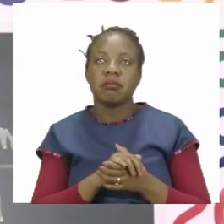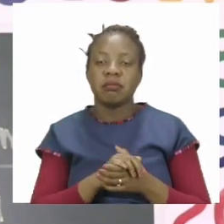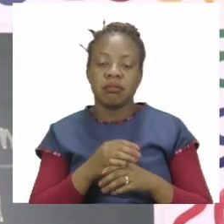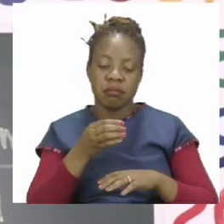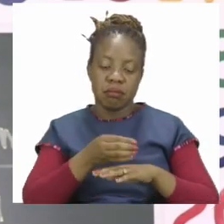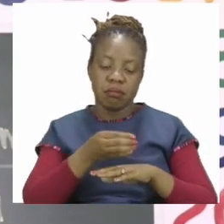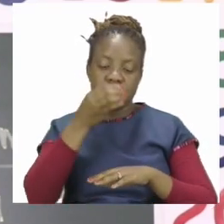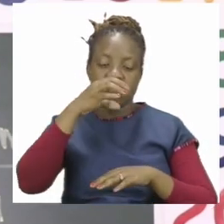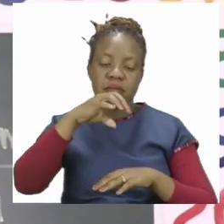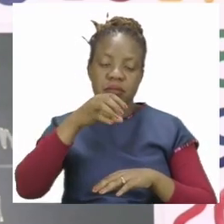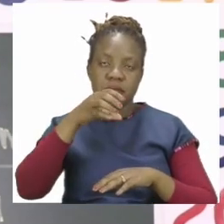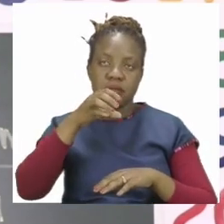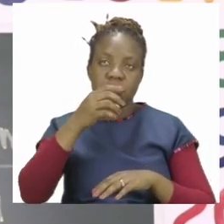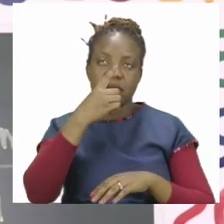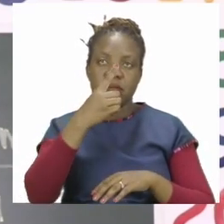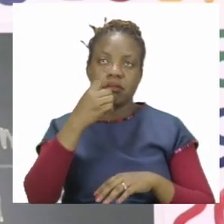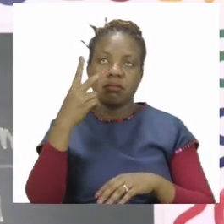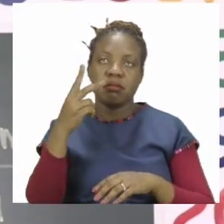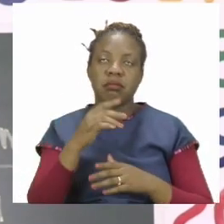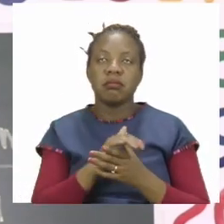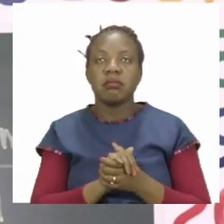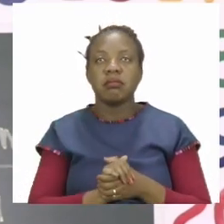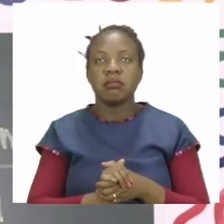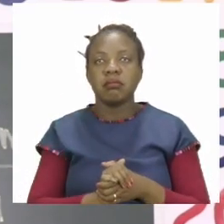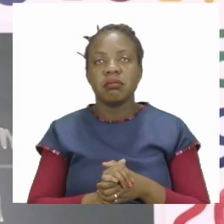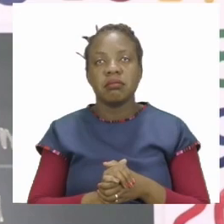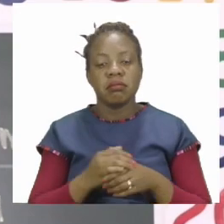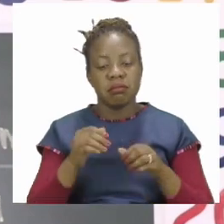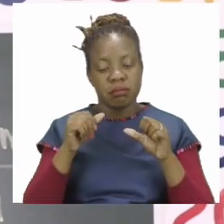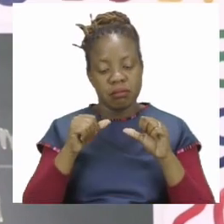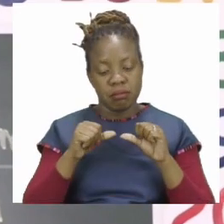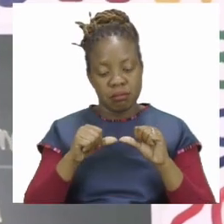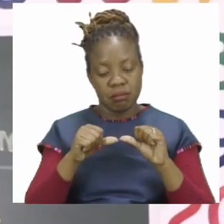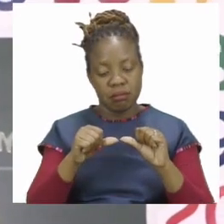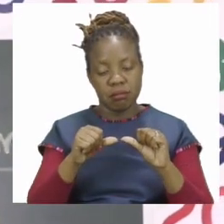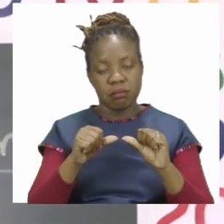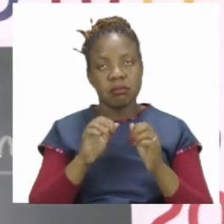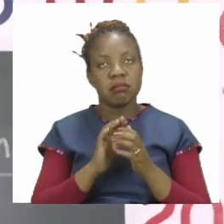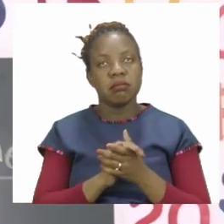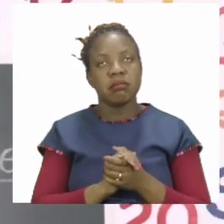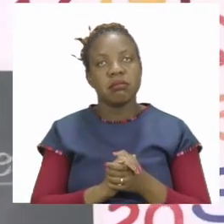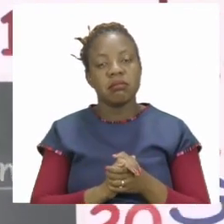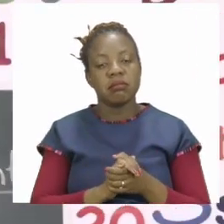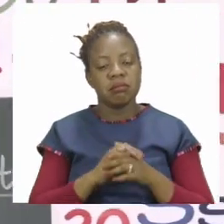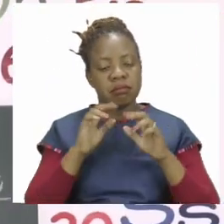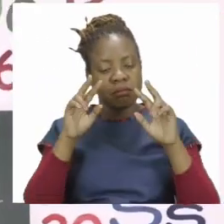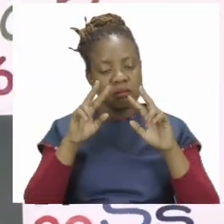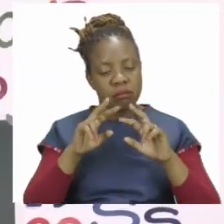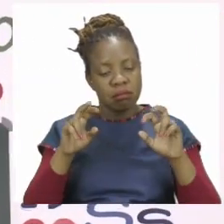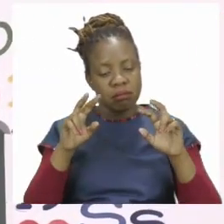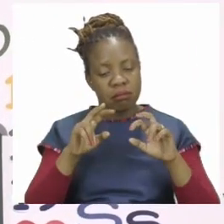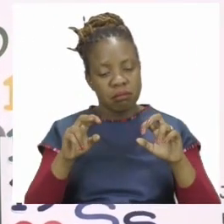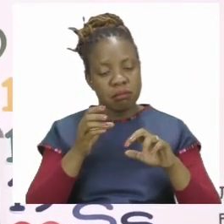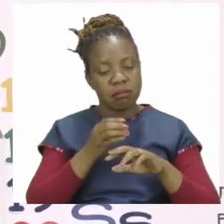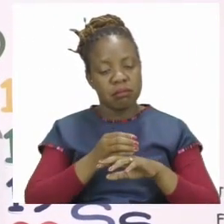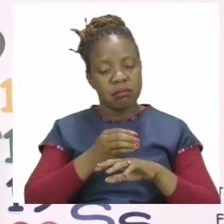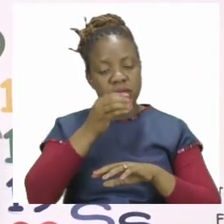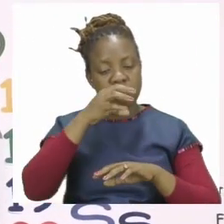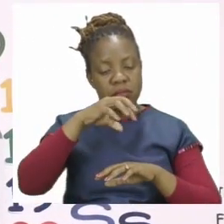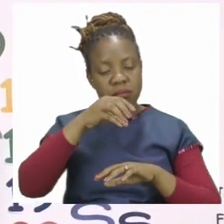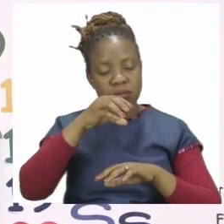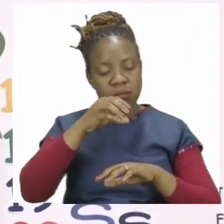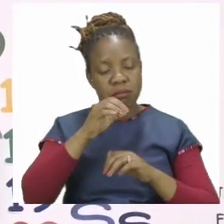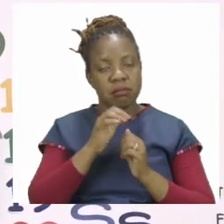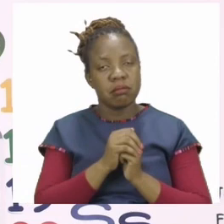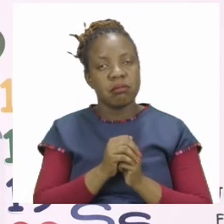shape. Right, so you go ahead, you find your bottle caps, you paste it on your